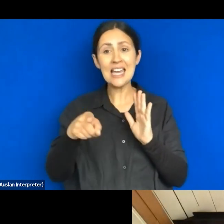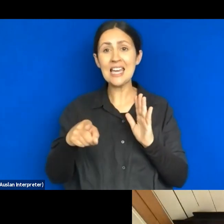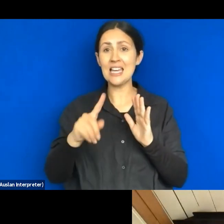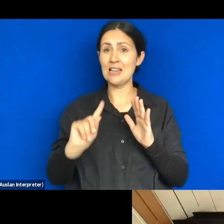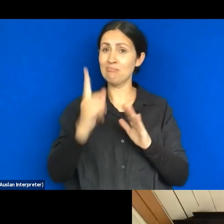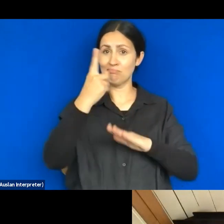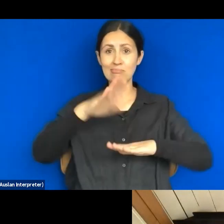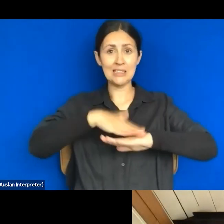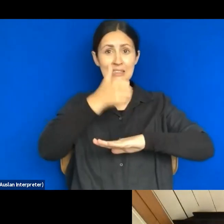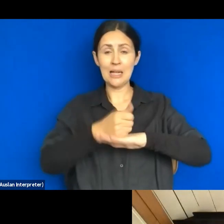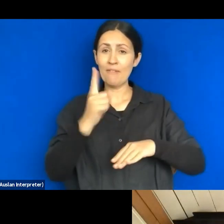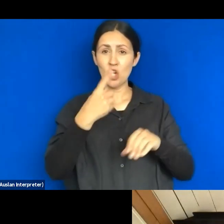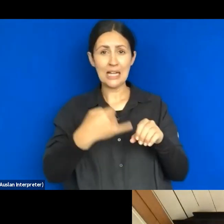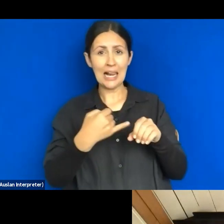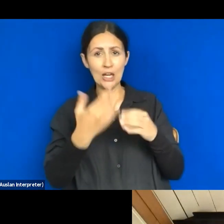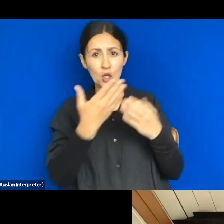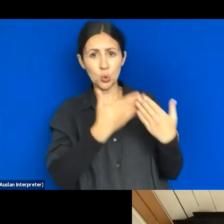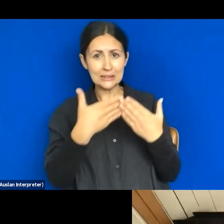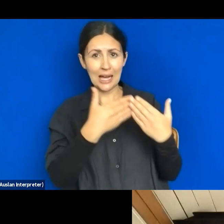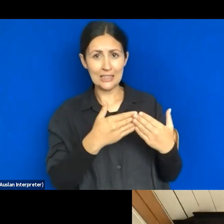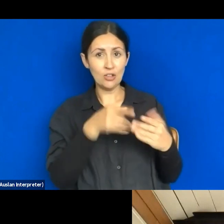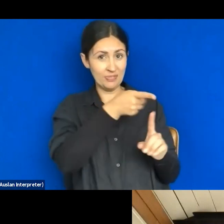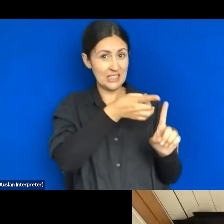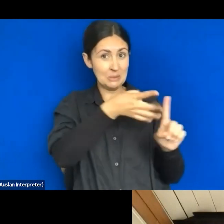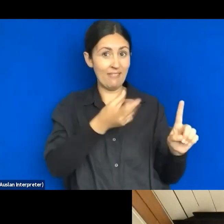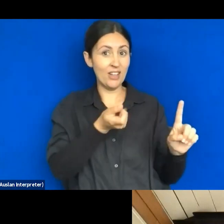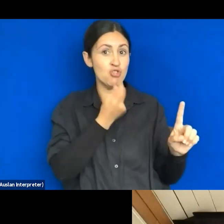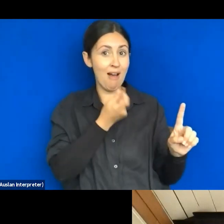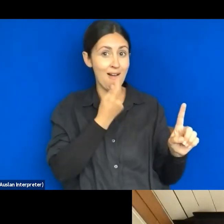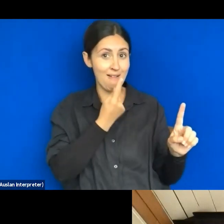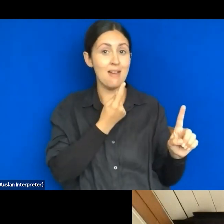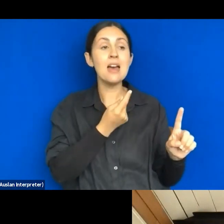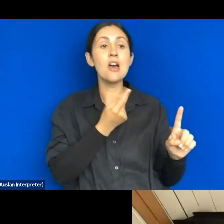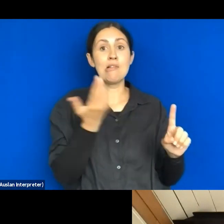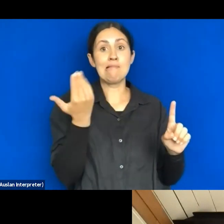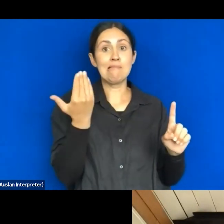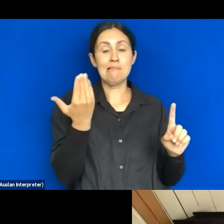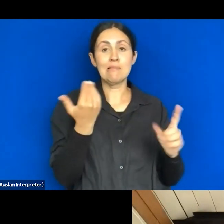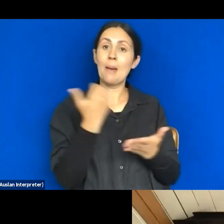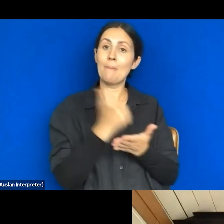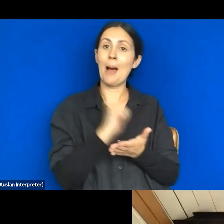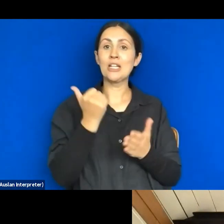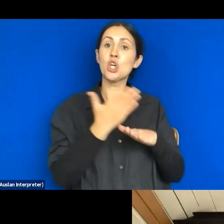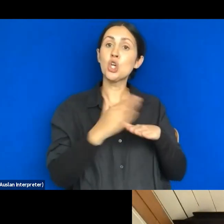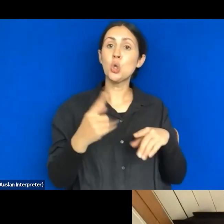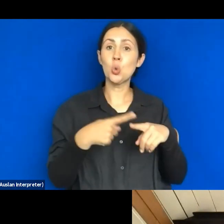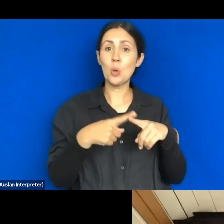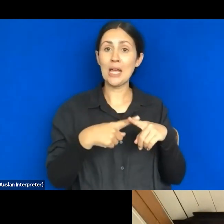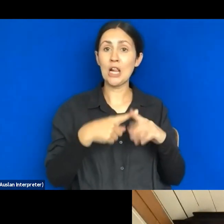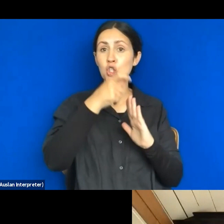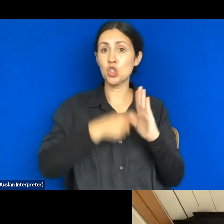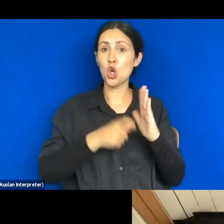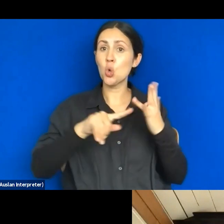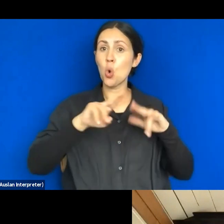of psilocybin, which was actually recently published in the New England Journal of Medicine, and has